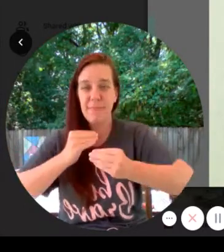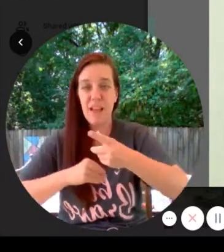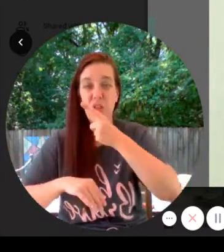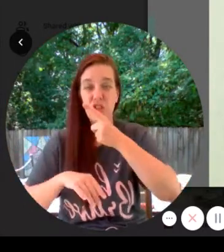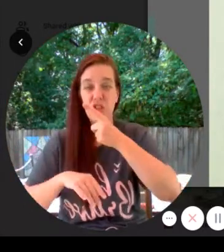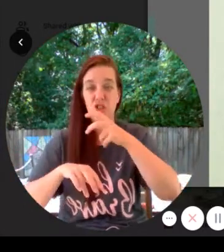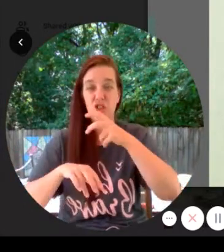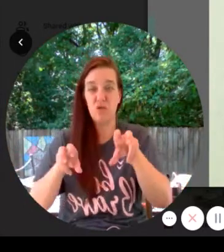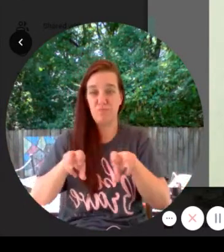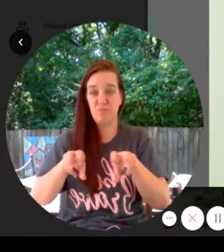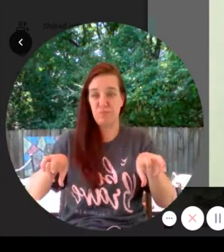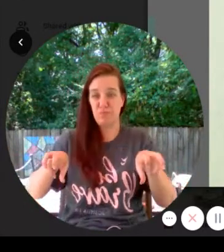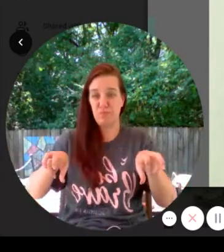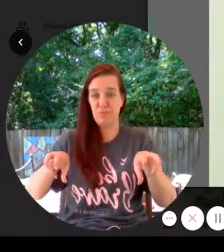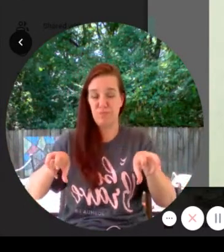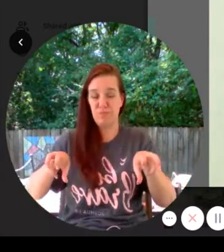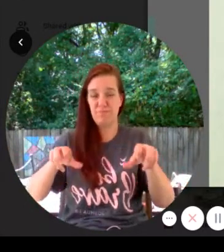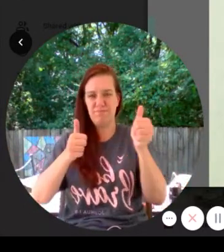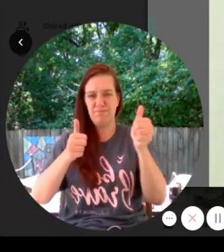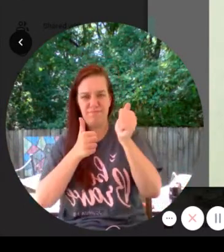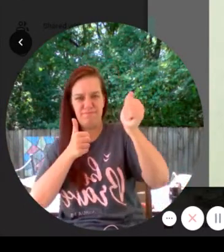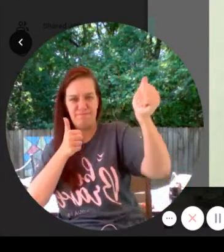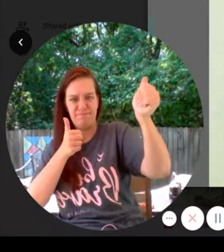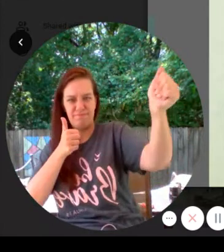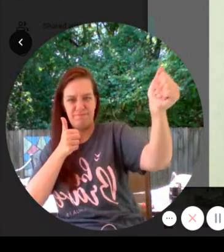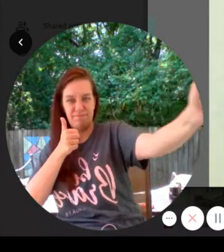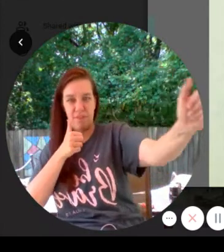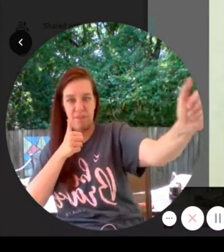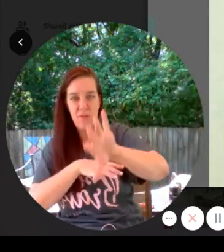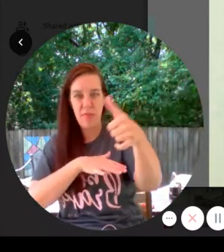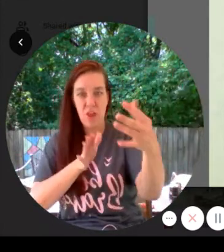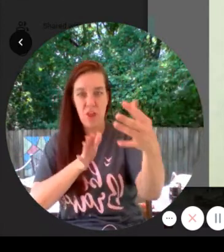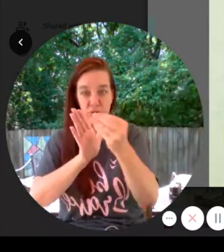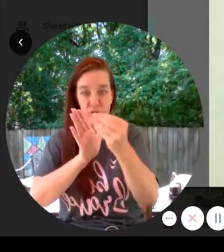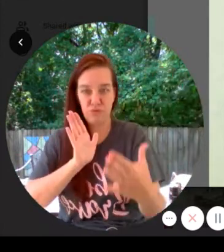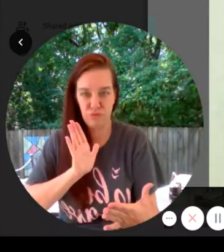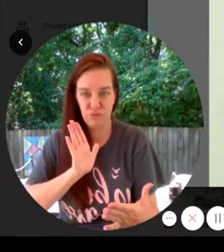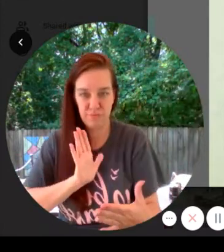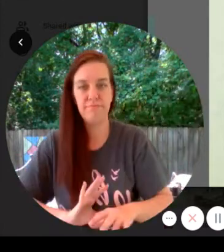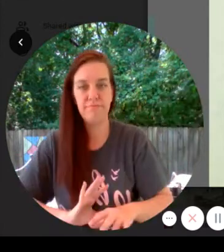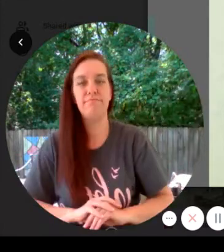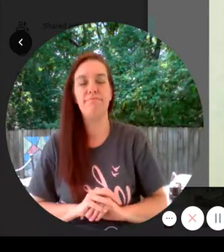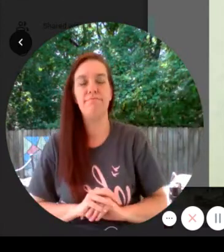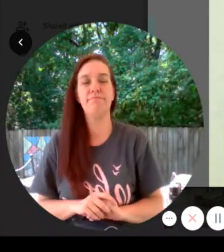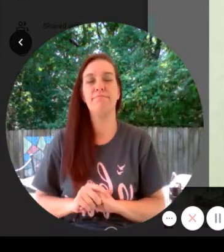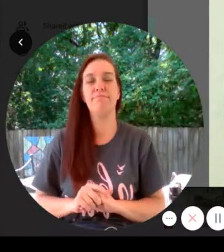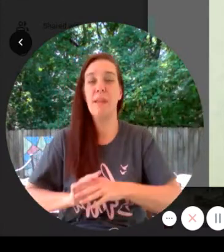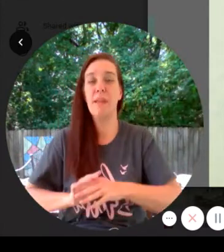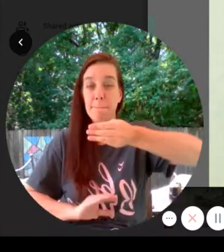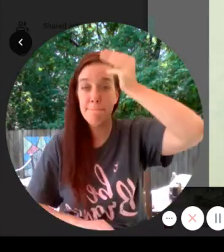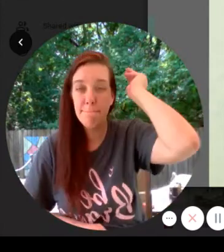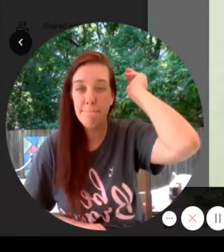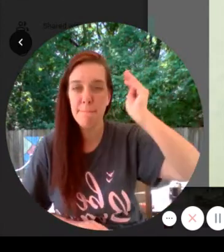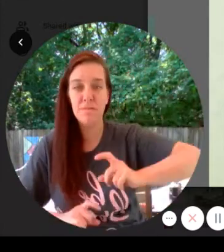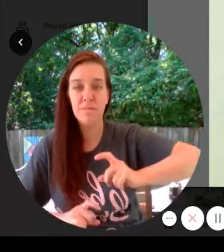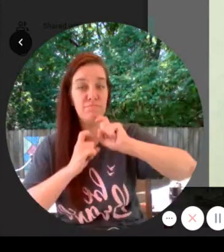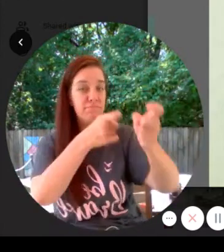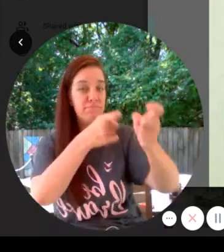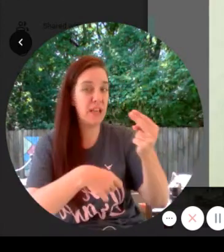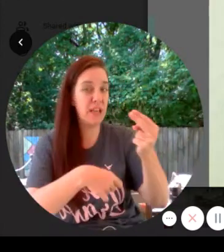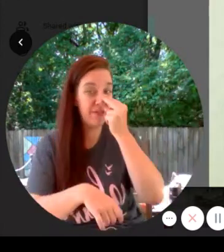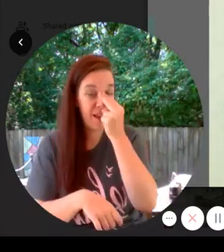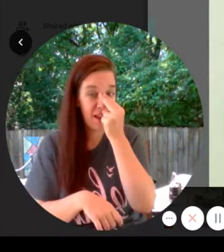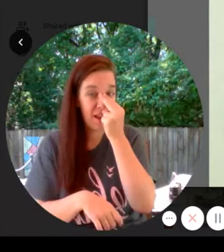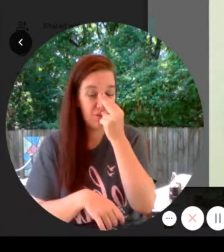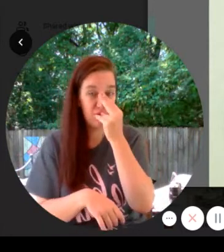bench far from the other kids. Miles gave Niles